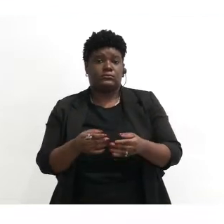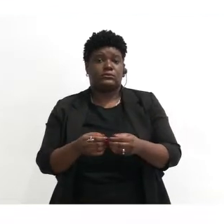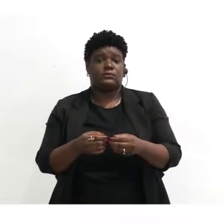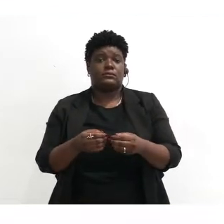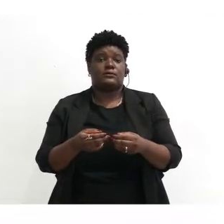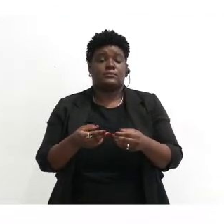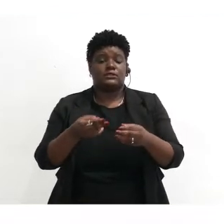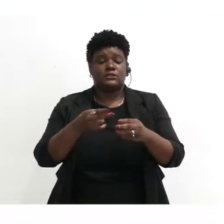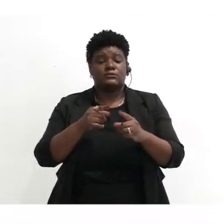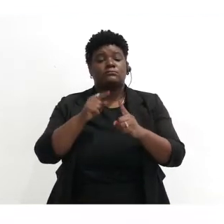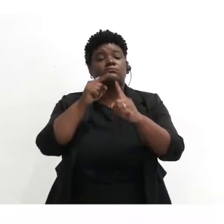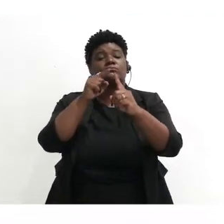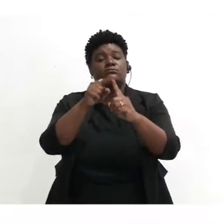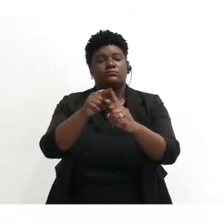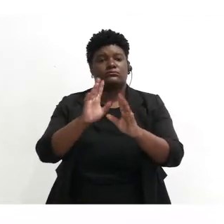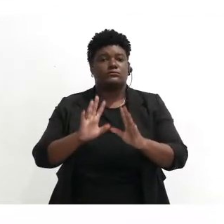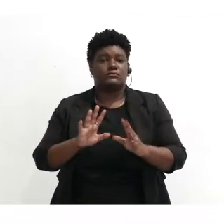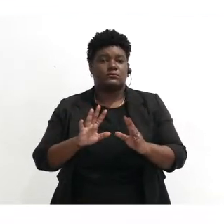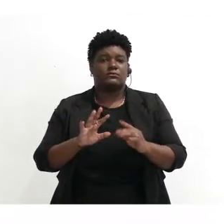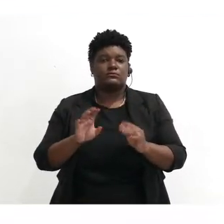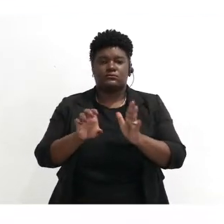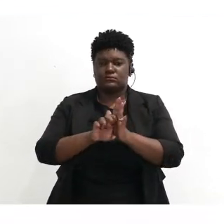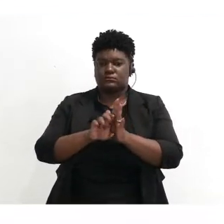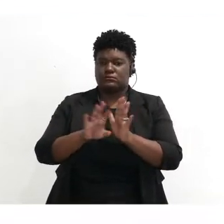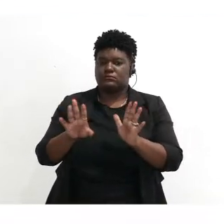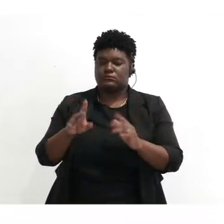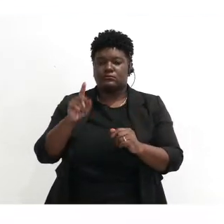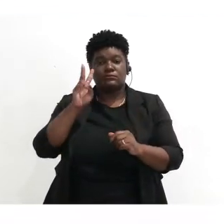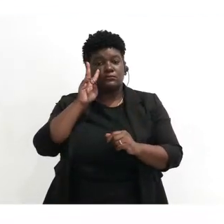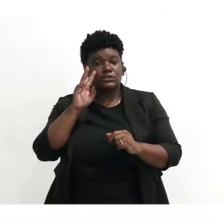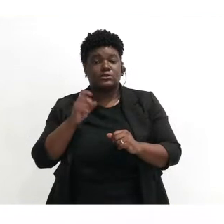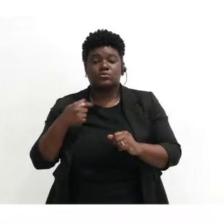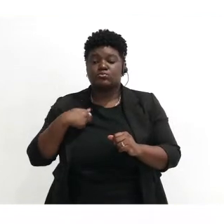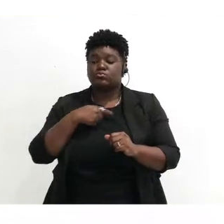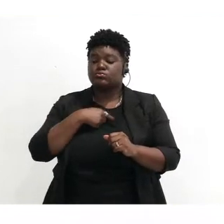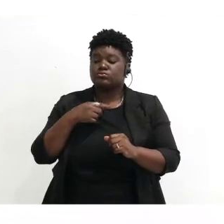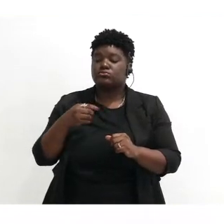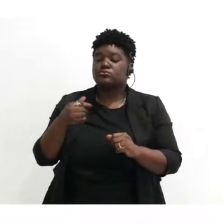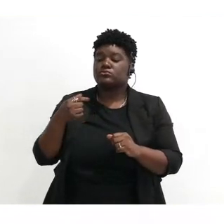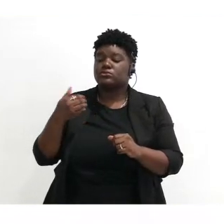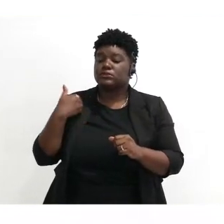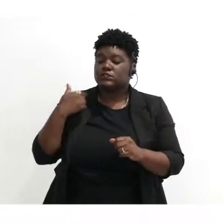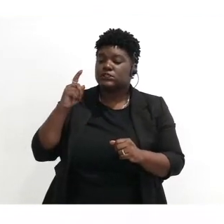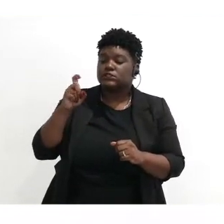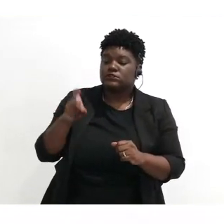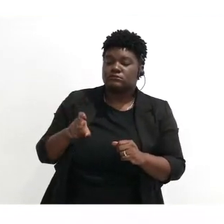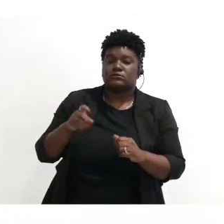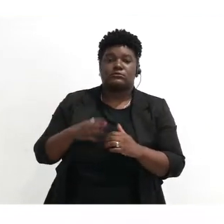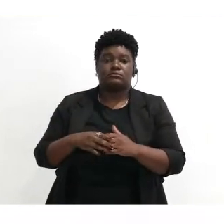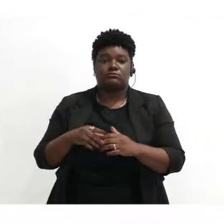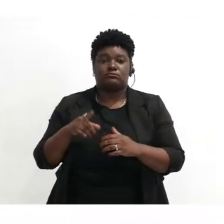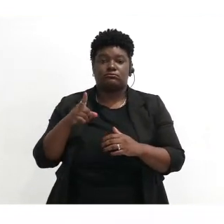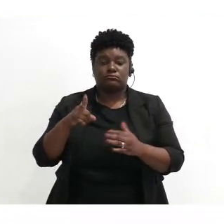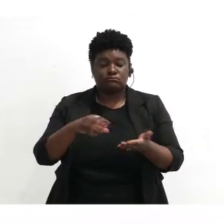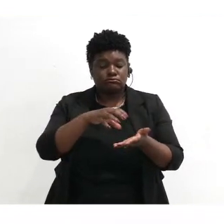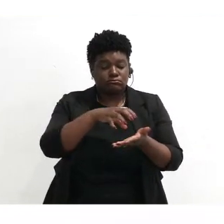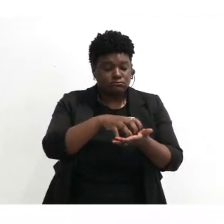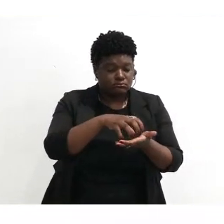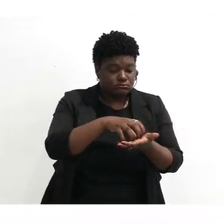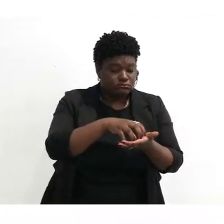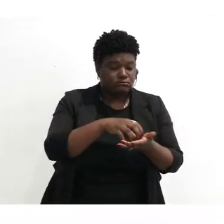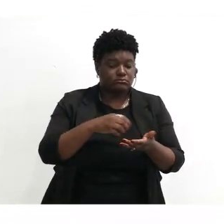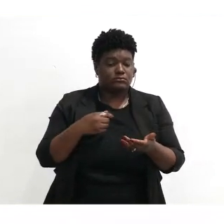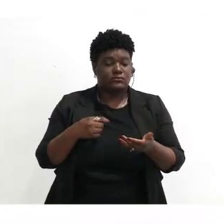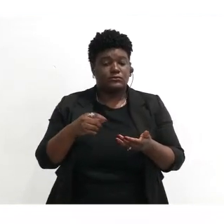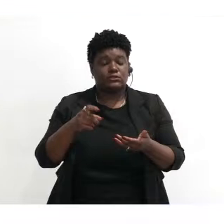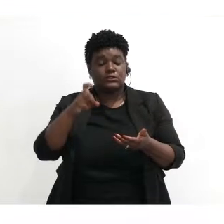certain need. This type of device needs to go into this type of system. And we would design a custom package just